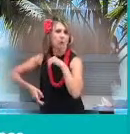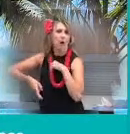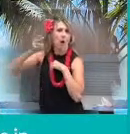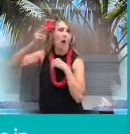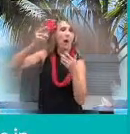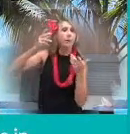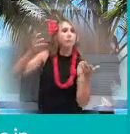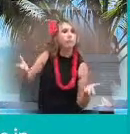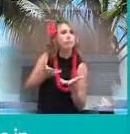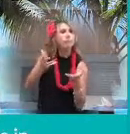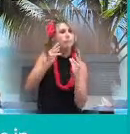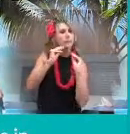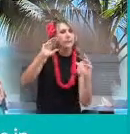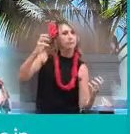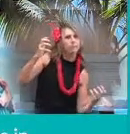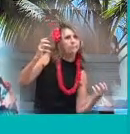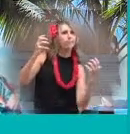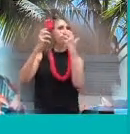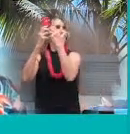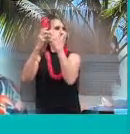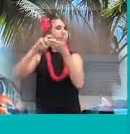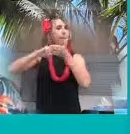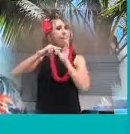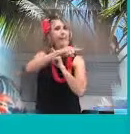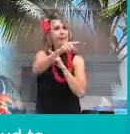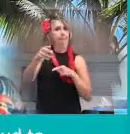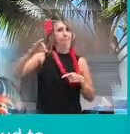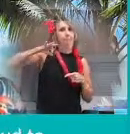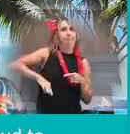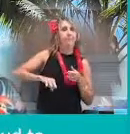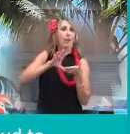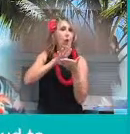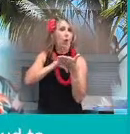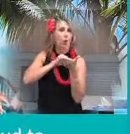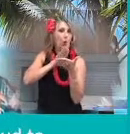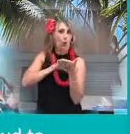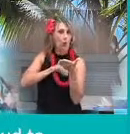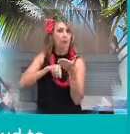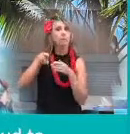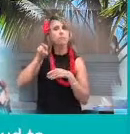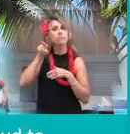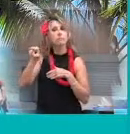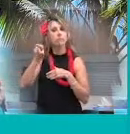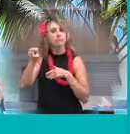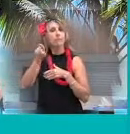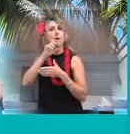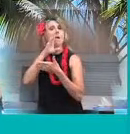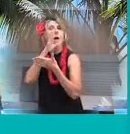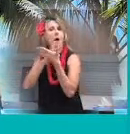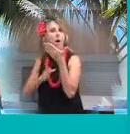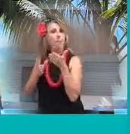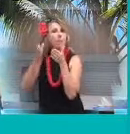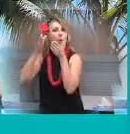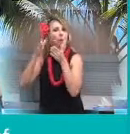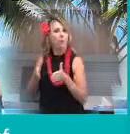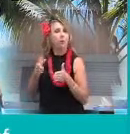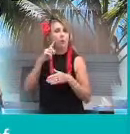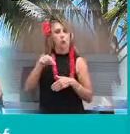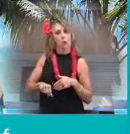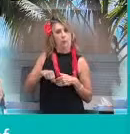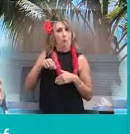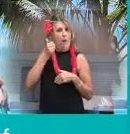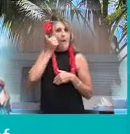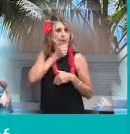class, always ending with great results in learning. Deb is humble and says she's proud to have faced each day,